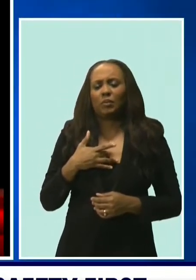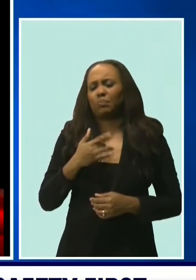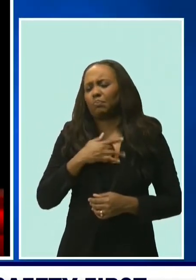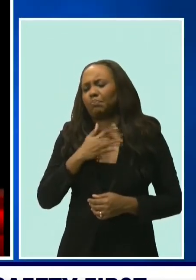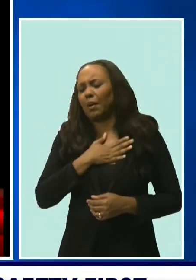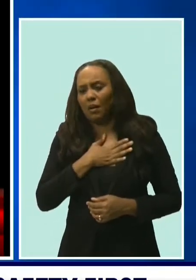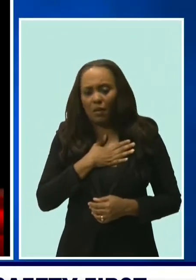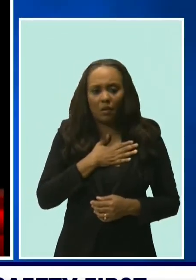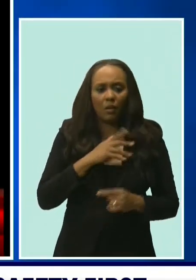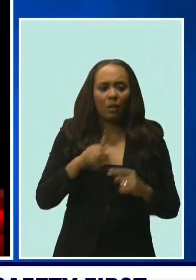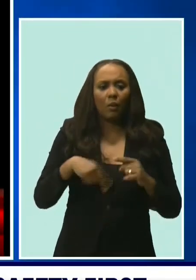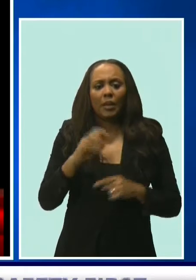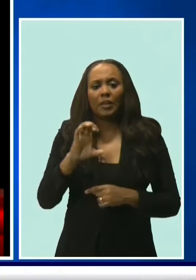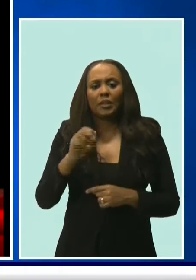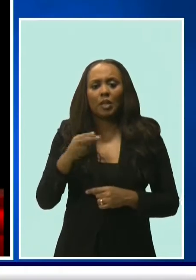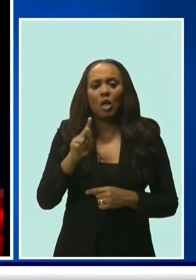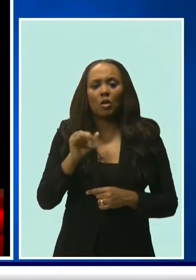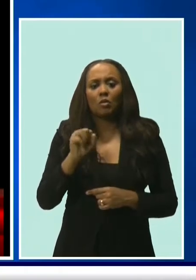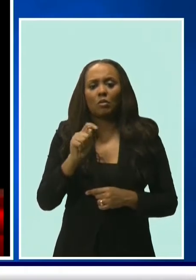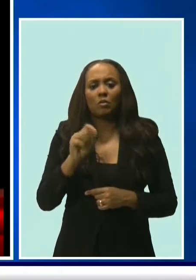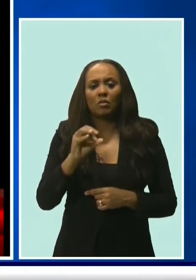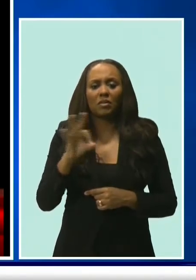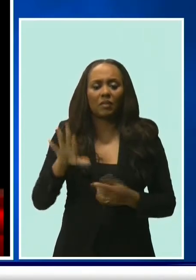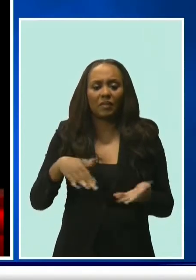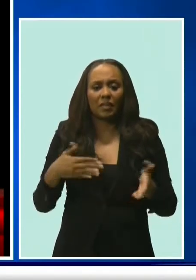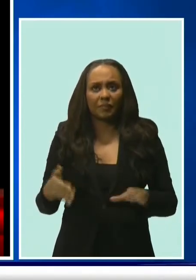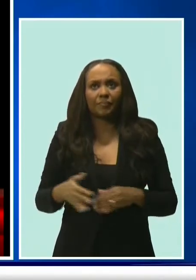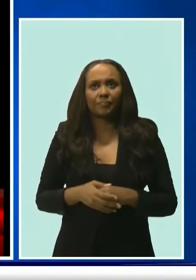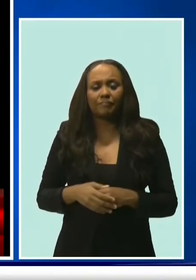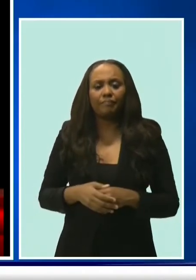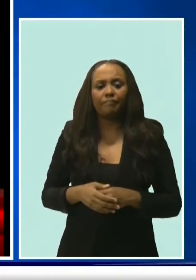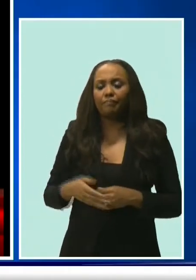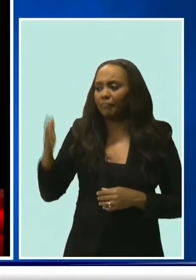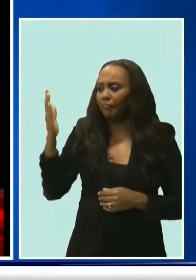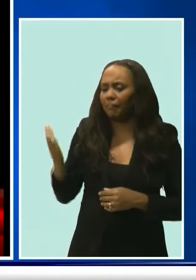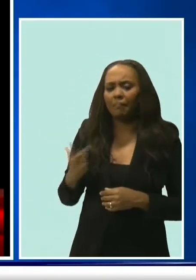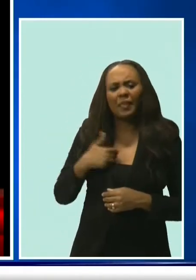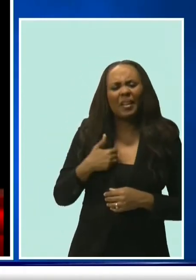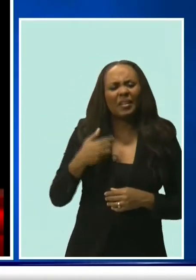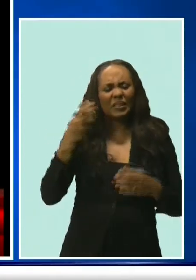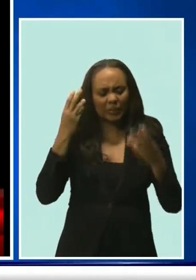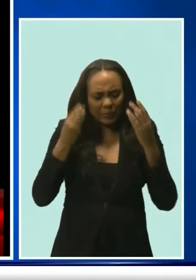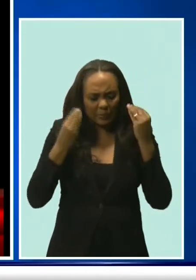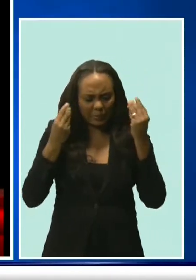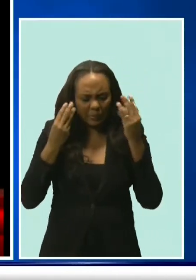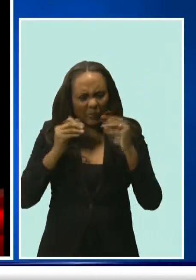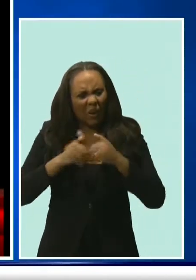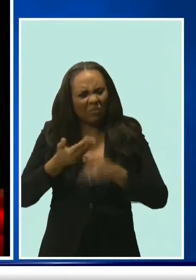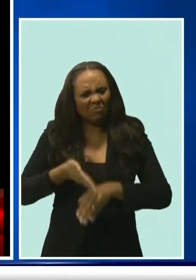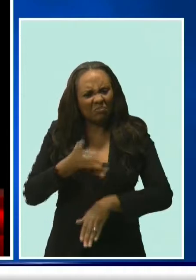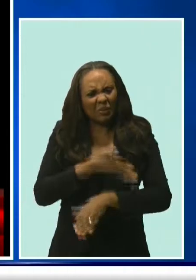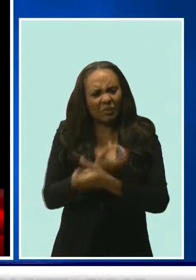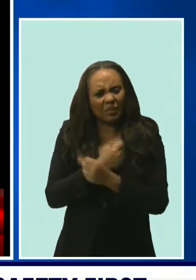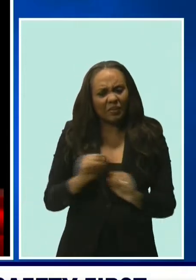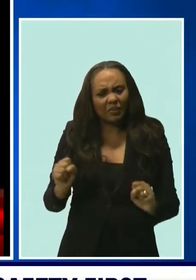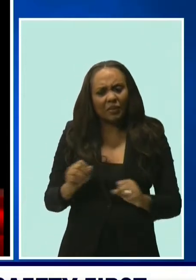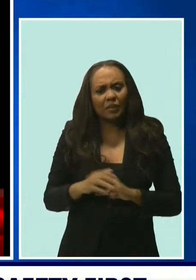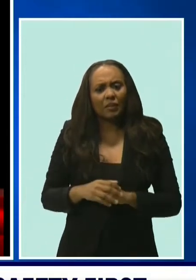person. We are not that person. And we've never been. You know, the irony is that this country has welcomed people